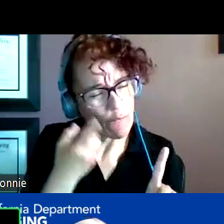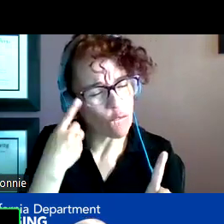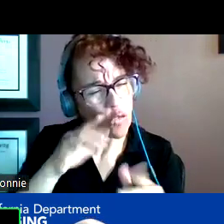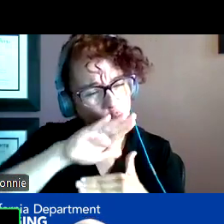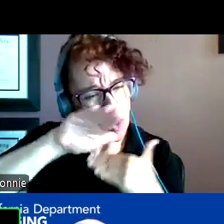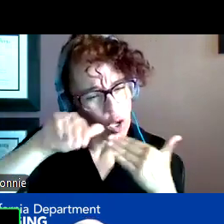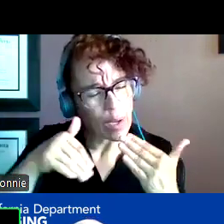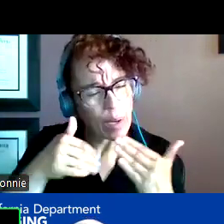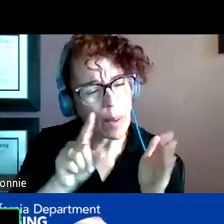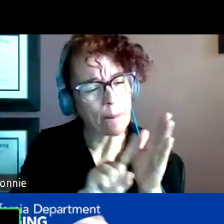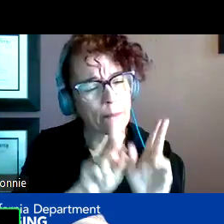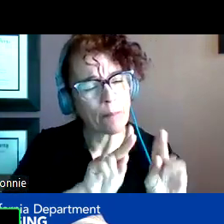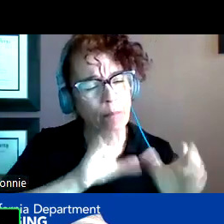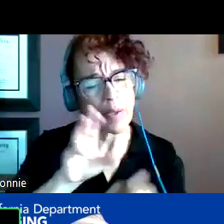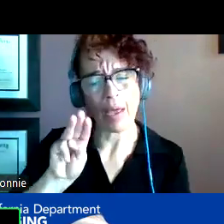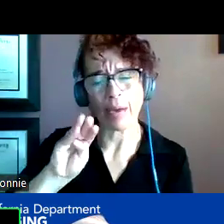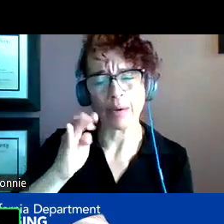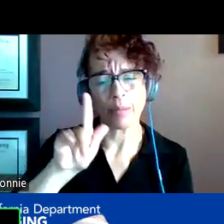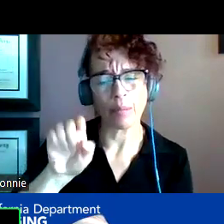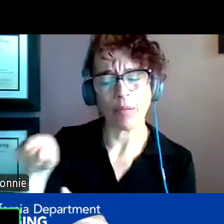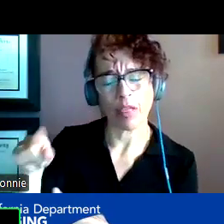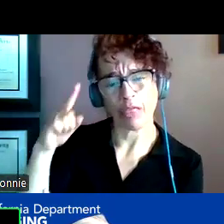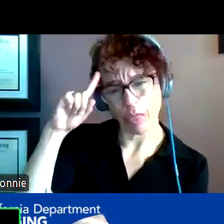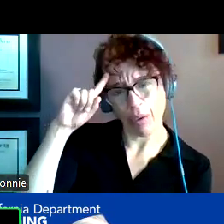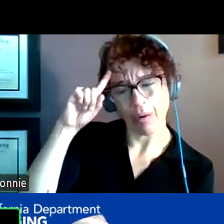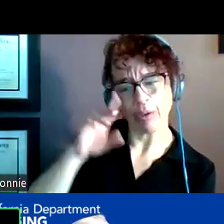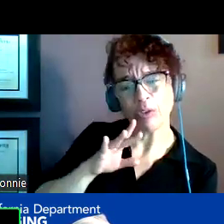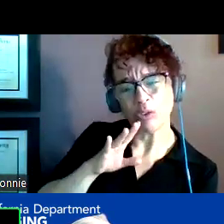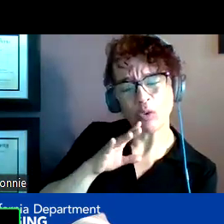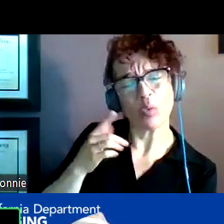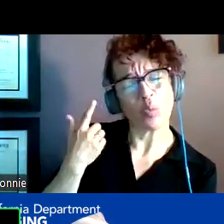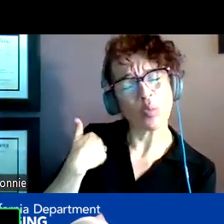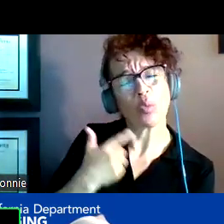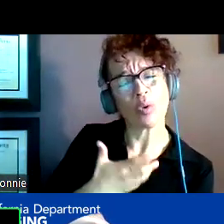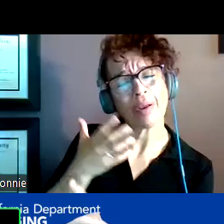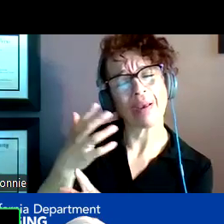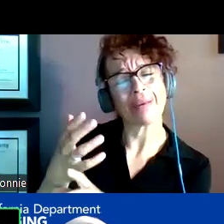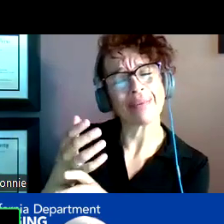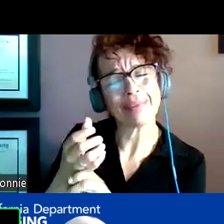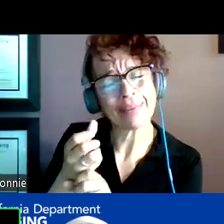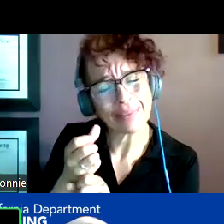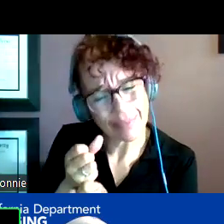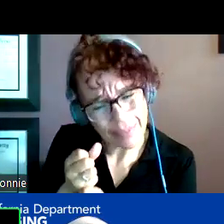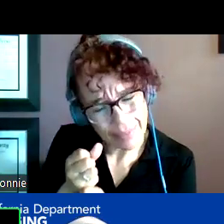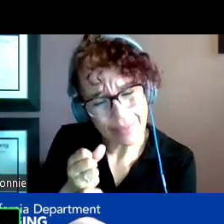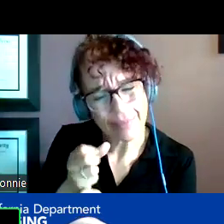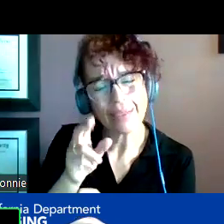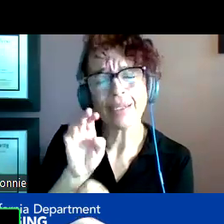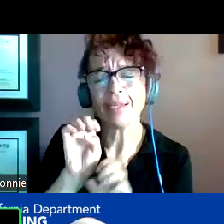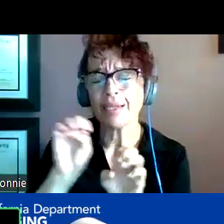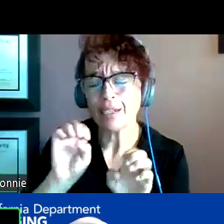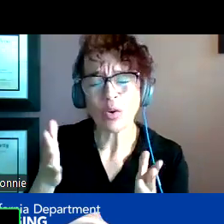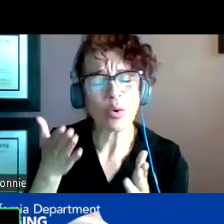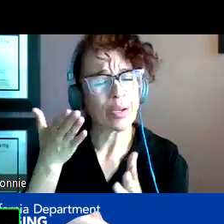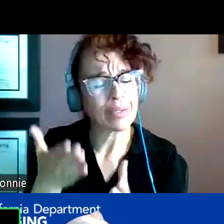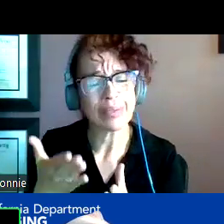whole population, like Michelle said, that we just want to get to appointments and stuff,